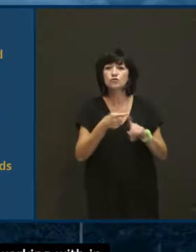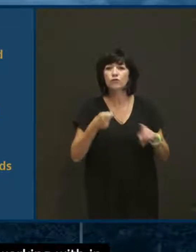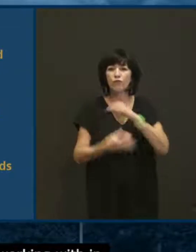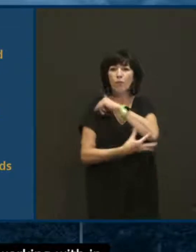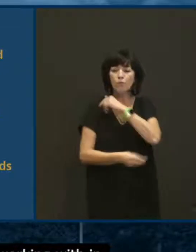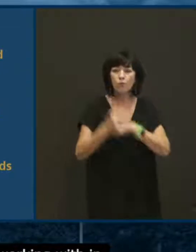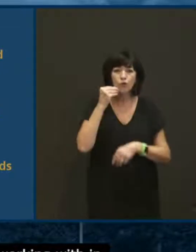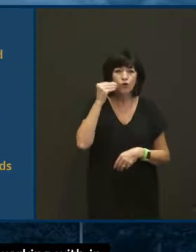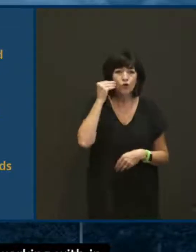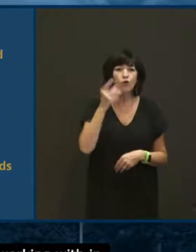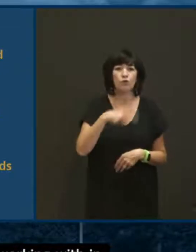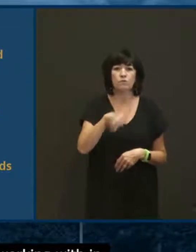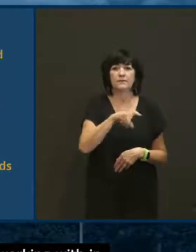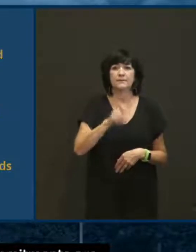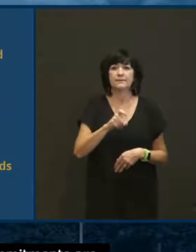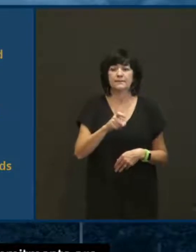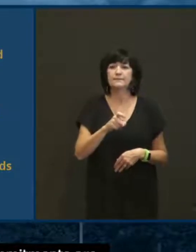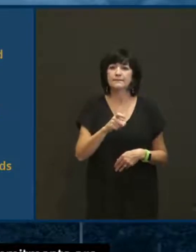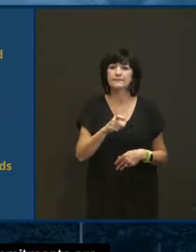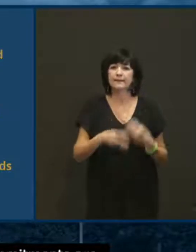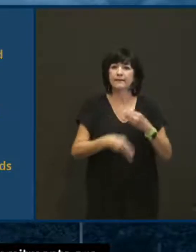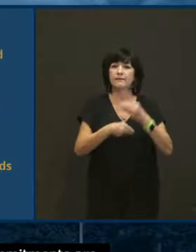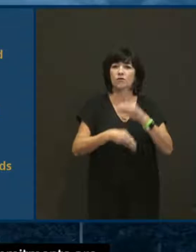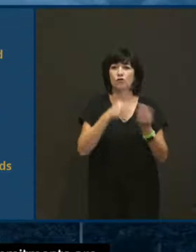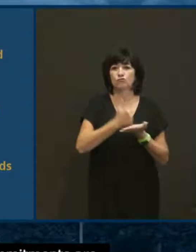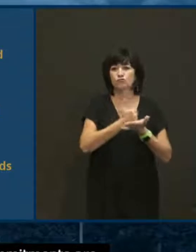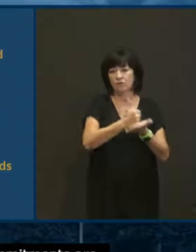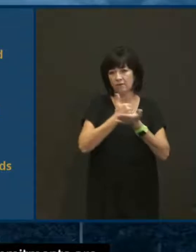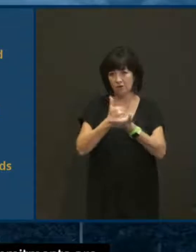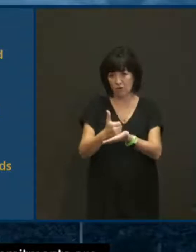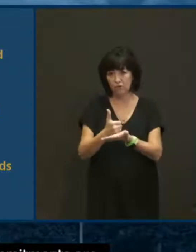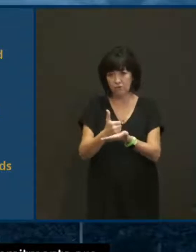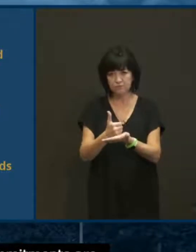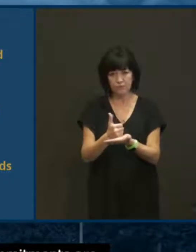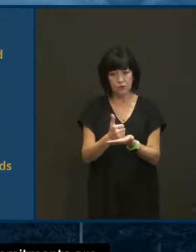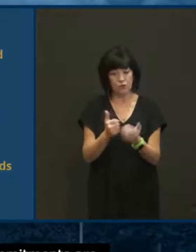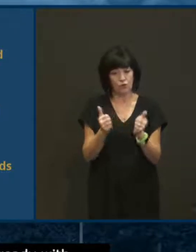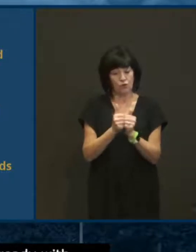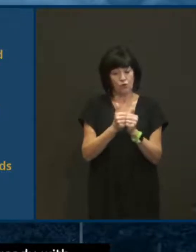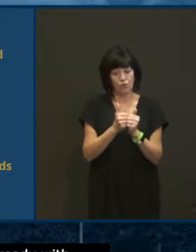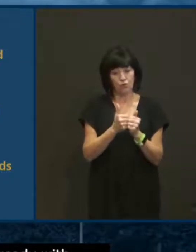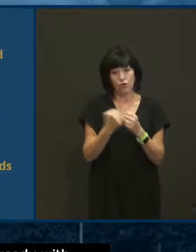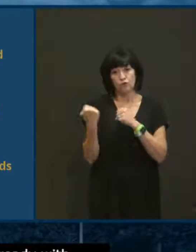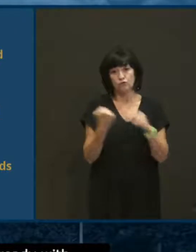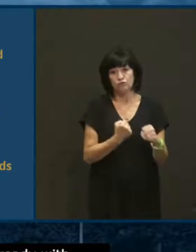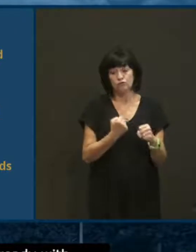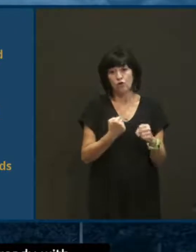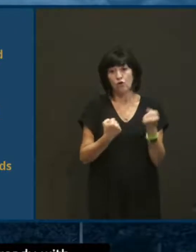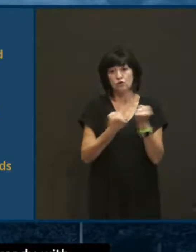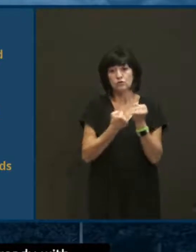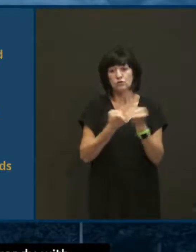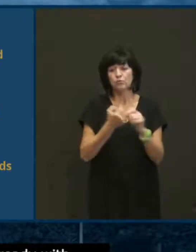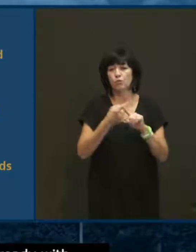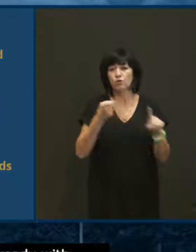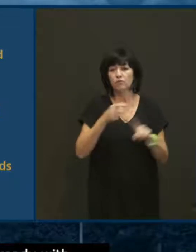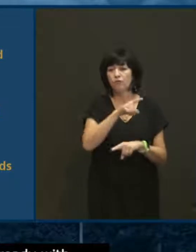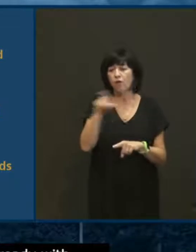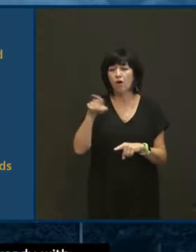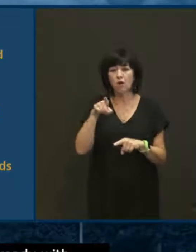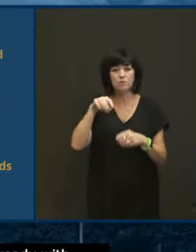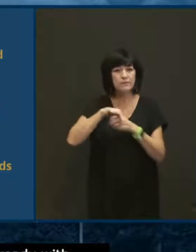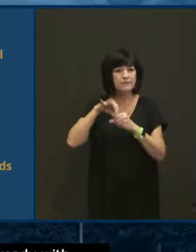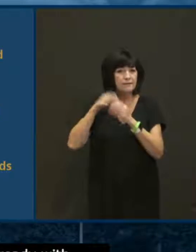of programs that we've committed to already with strong support from members of the General Assembly. This agreement puts